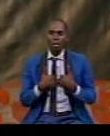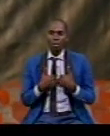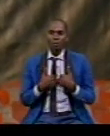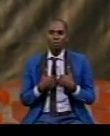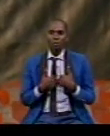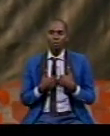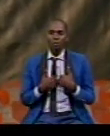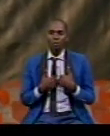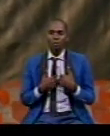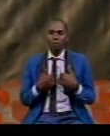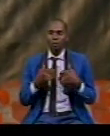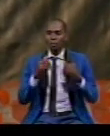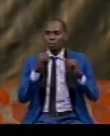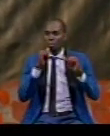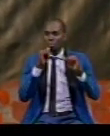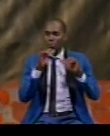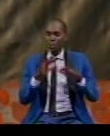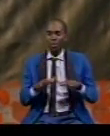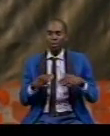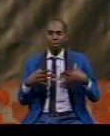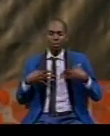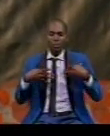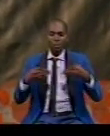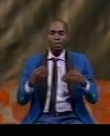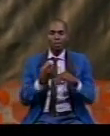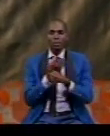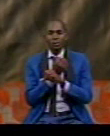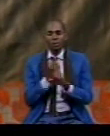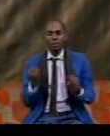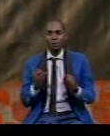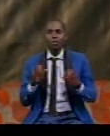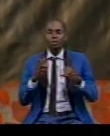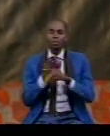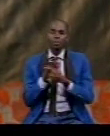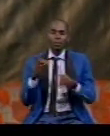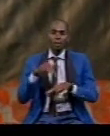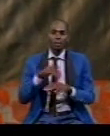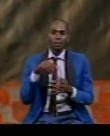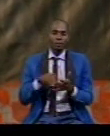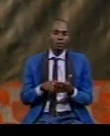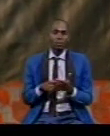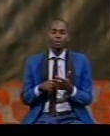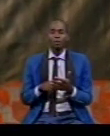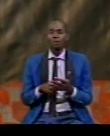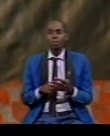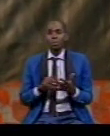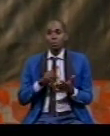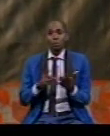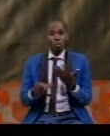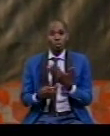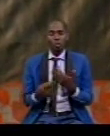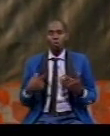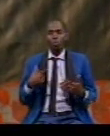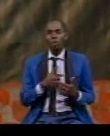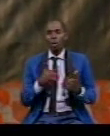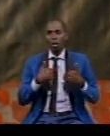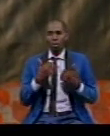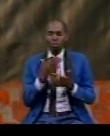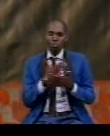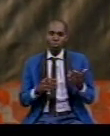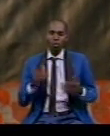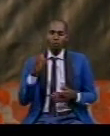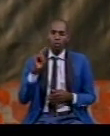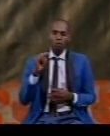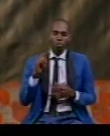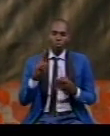to drown him, to burn him up, to destroy him. If but